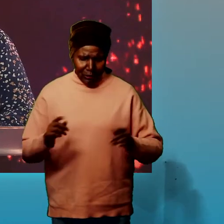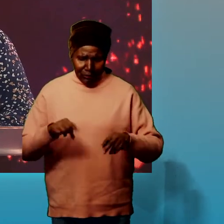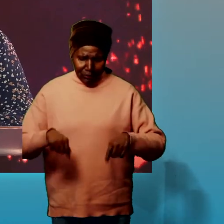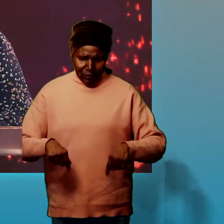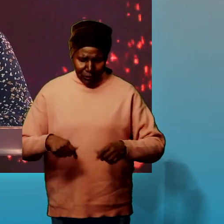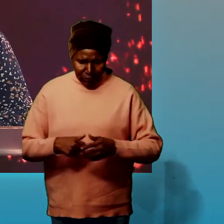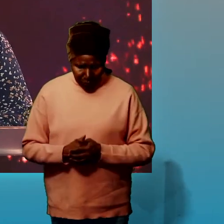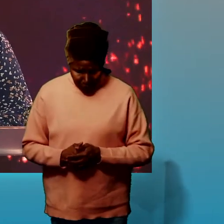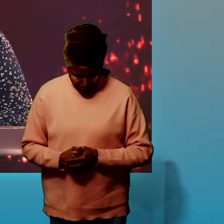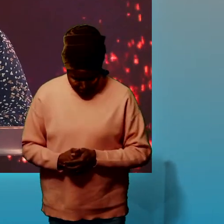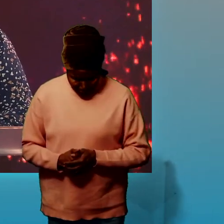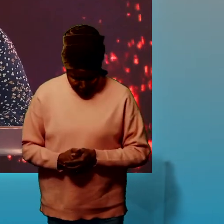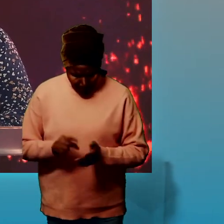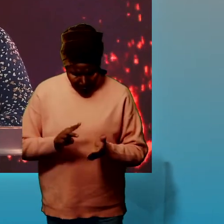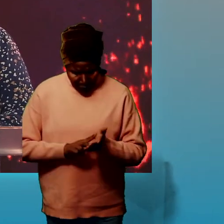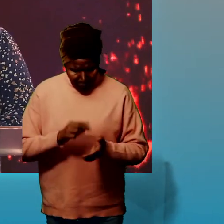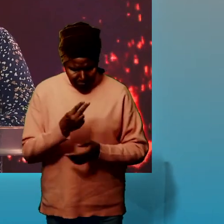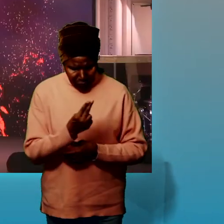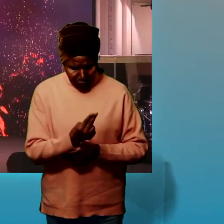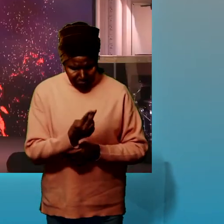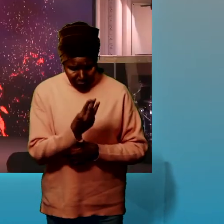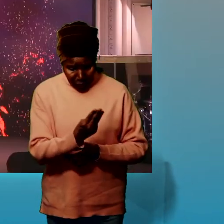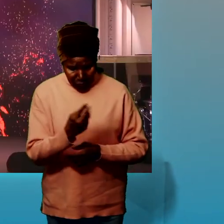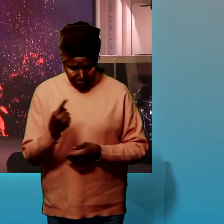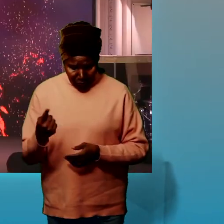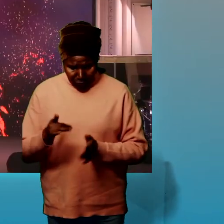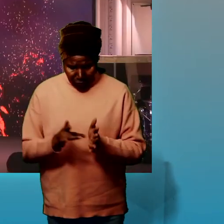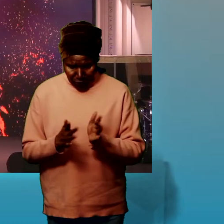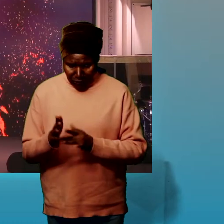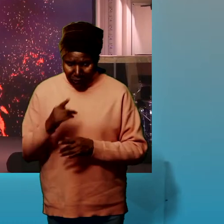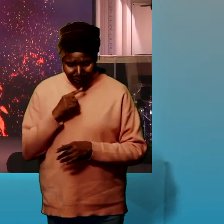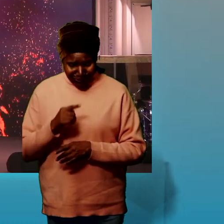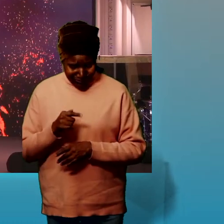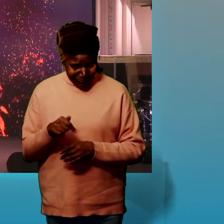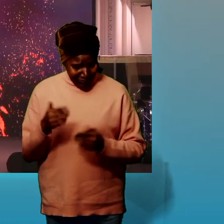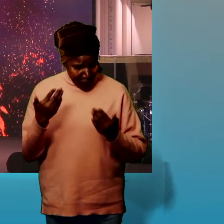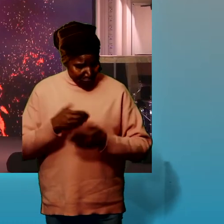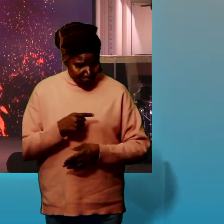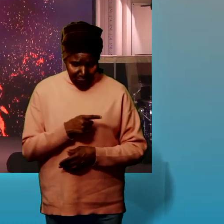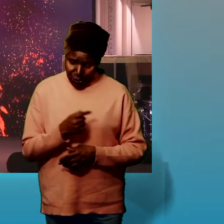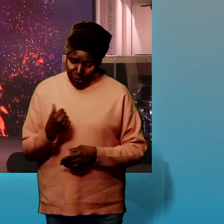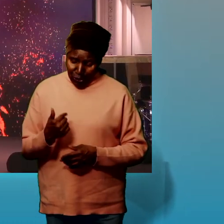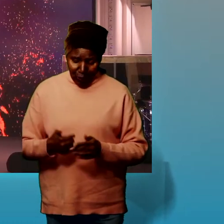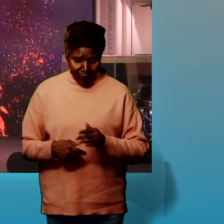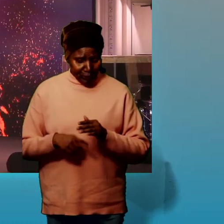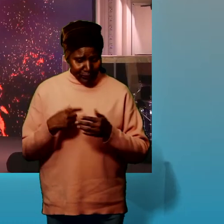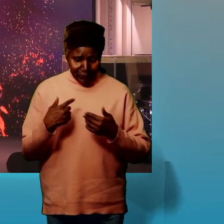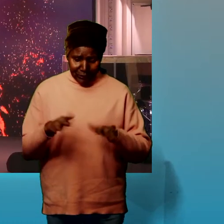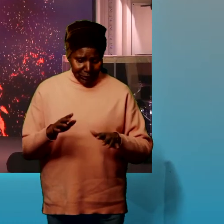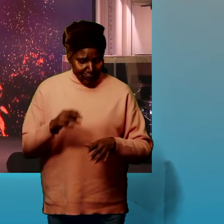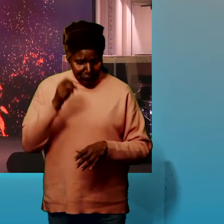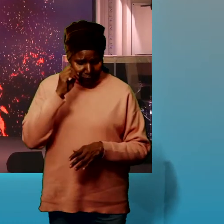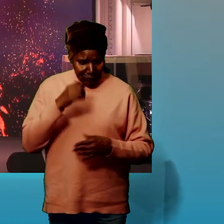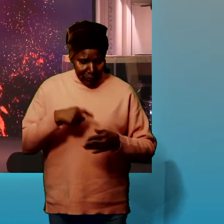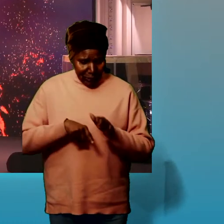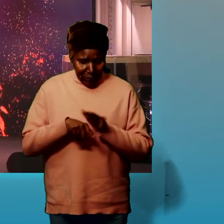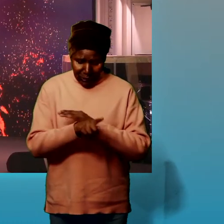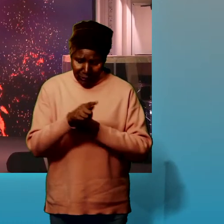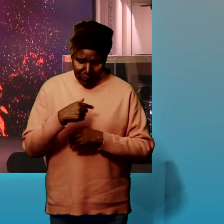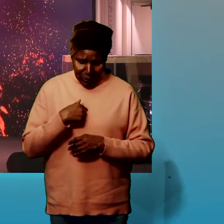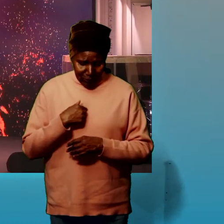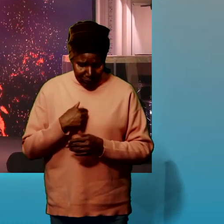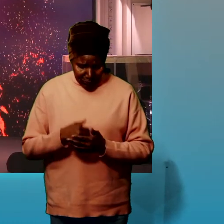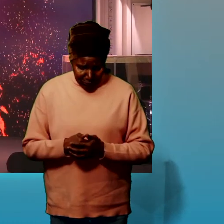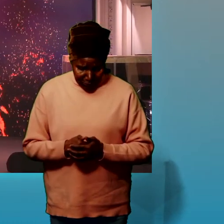"This very night you will all fall away on account of me. For it is written, I will strike the shepherd and the sheep of the flock will be